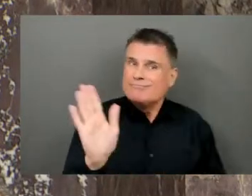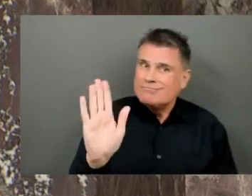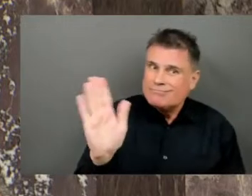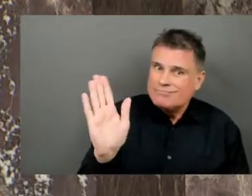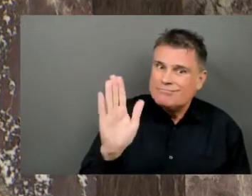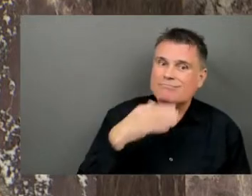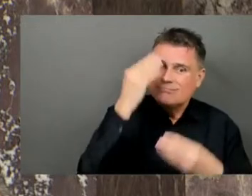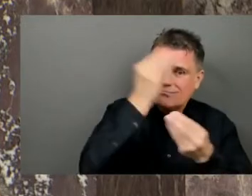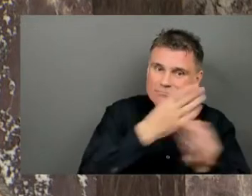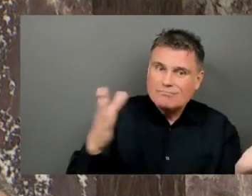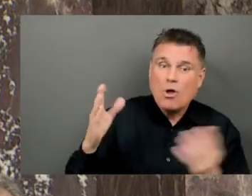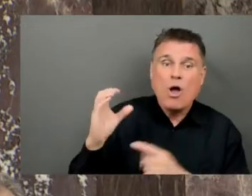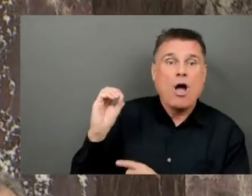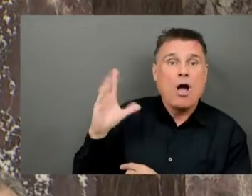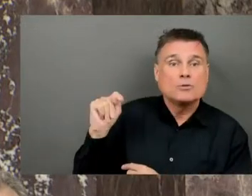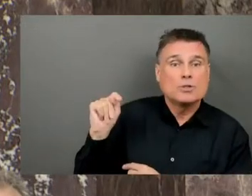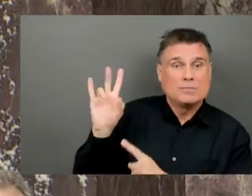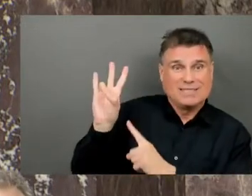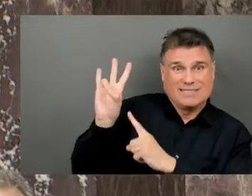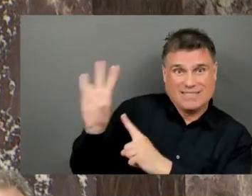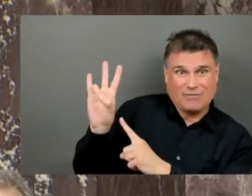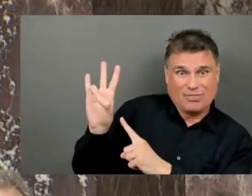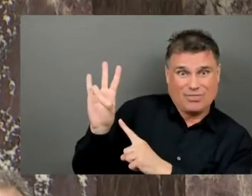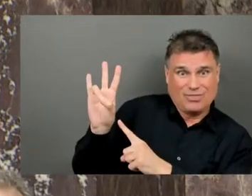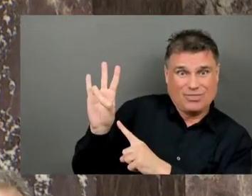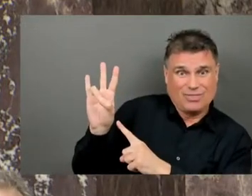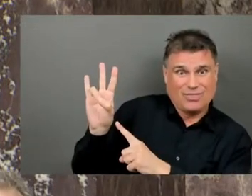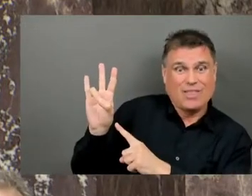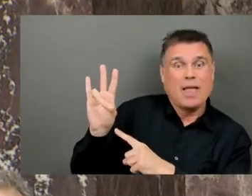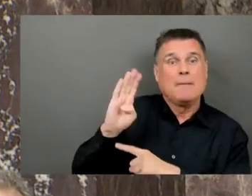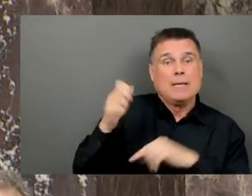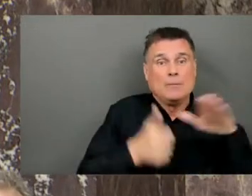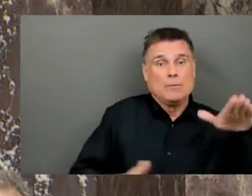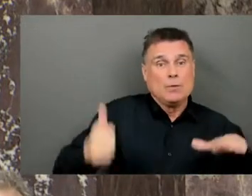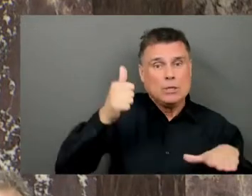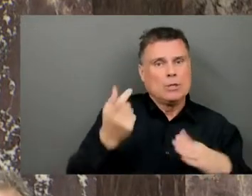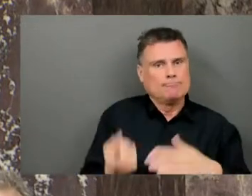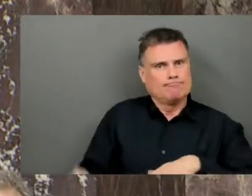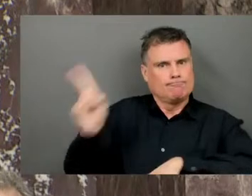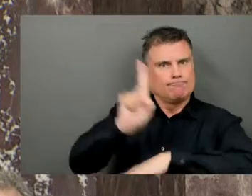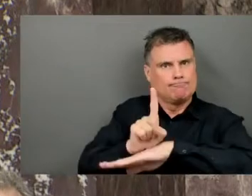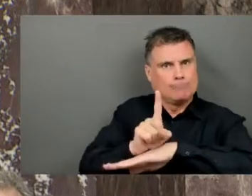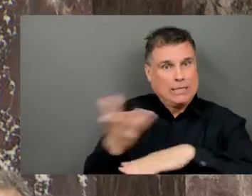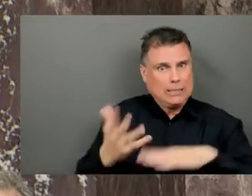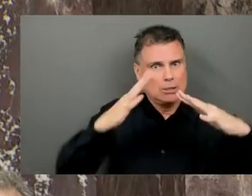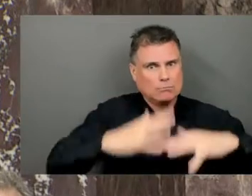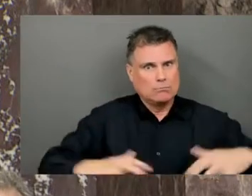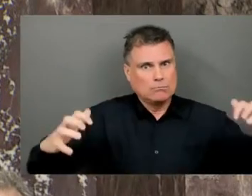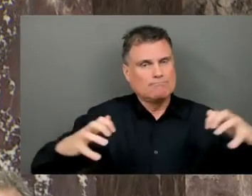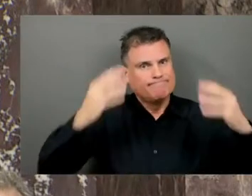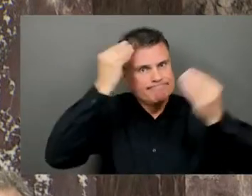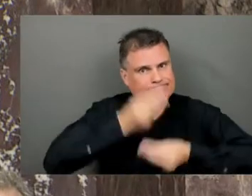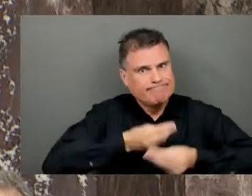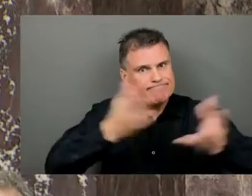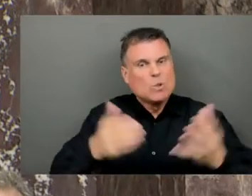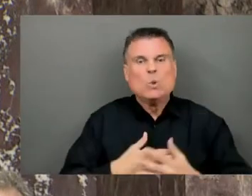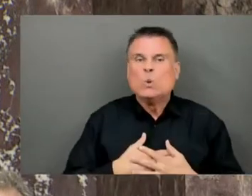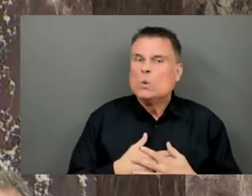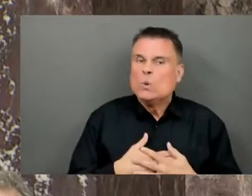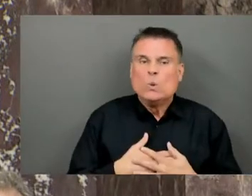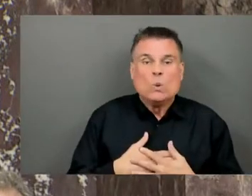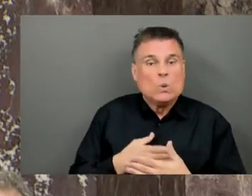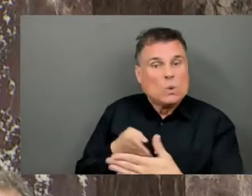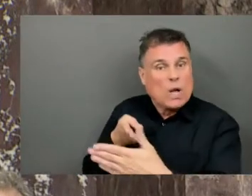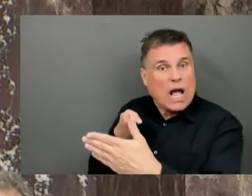out anti-Semitism and Islamophobia. On October 30th, since then, Holocaust education was launched in all schools